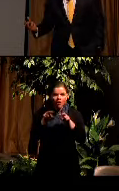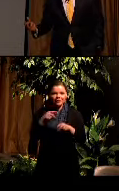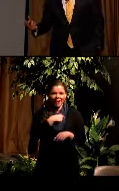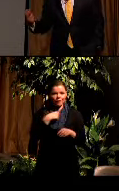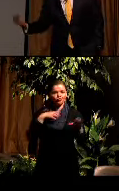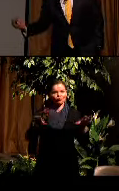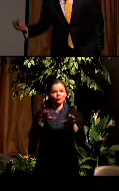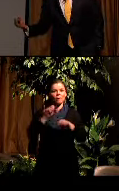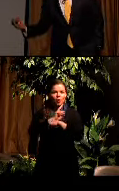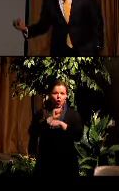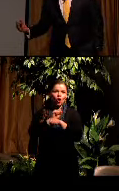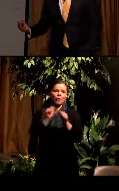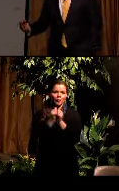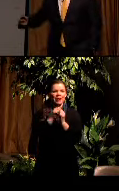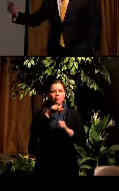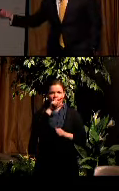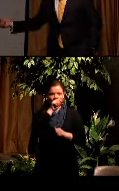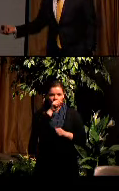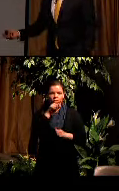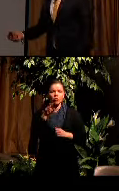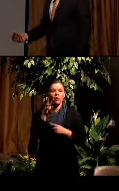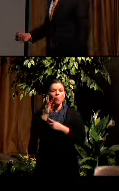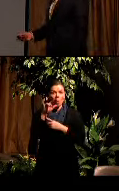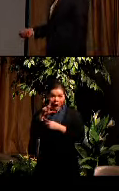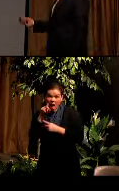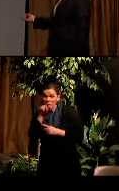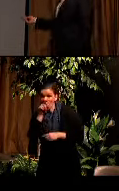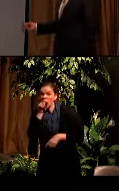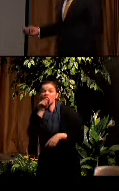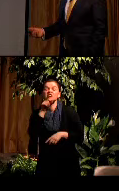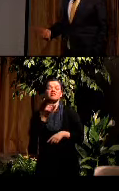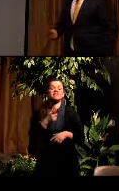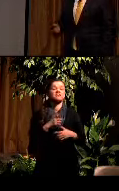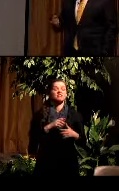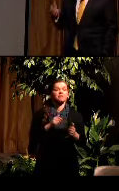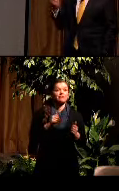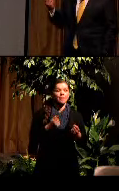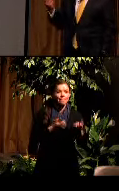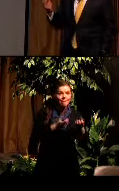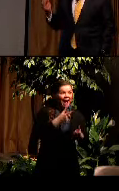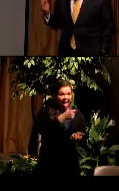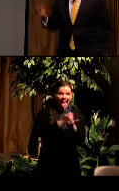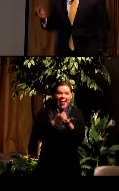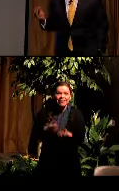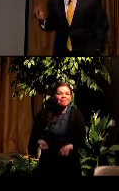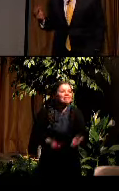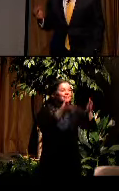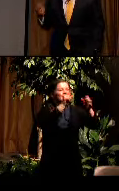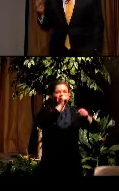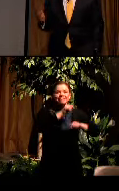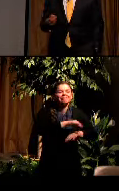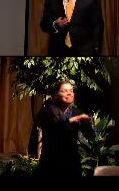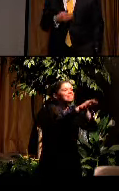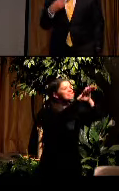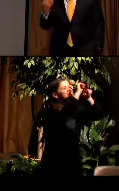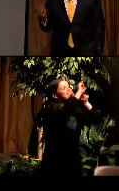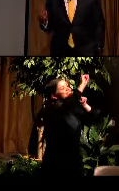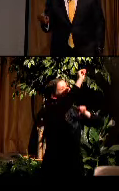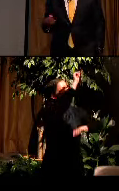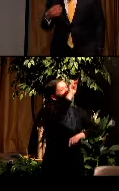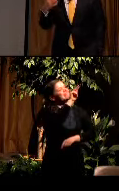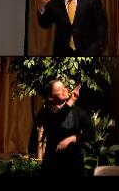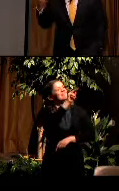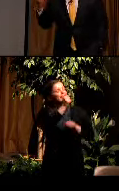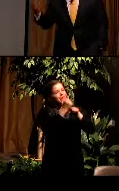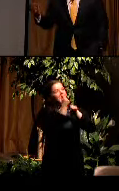with wild birds captured in the hand, and they can let them go. It's a unique opportunity to take this species, birds, that people experience